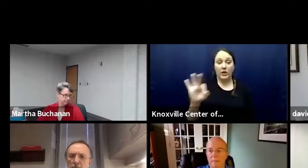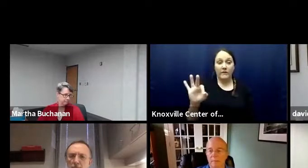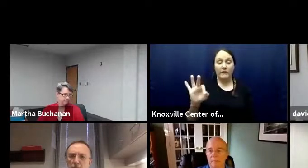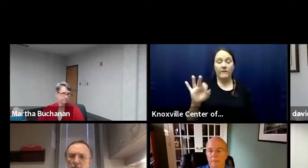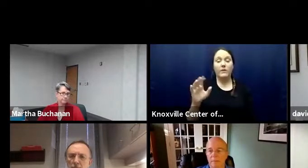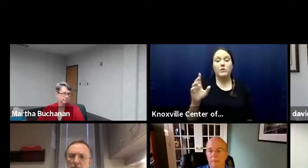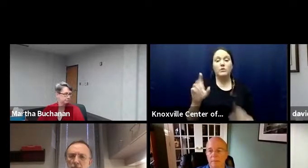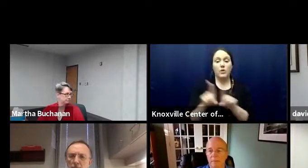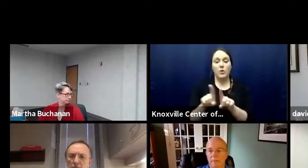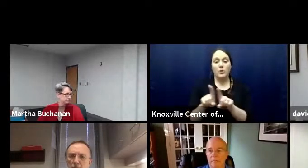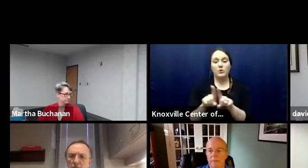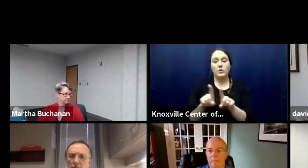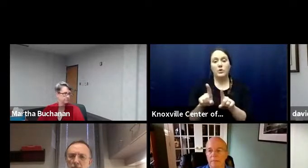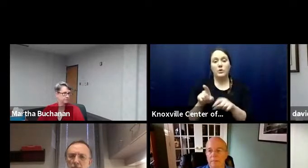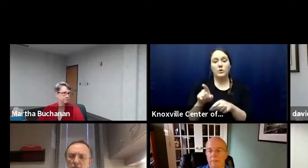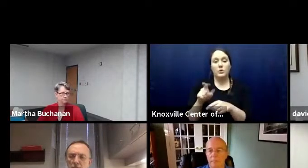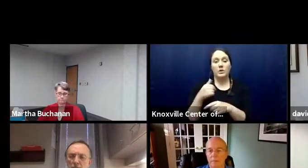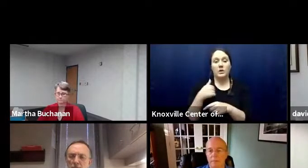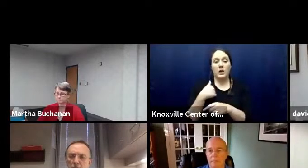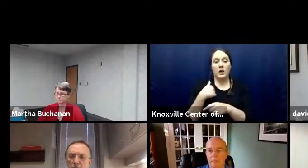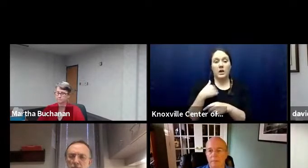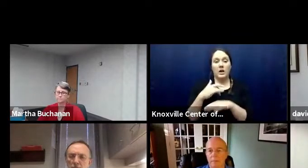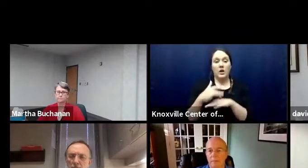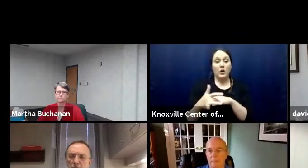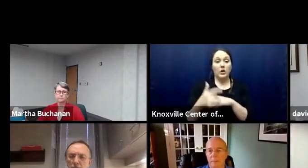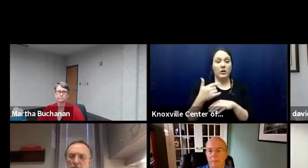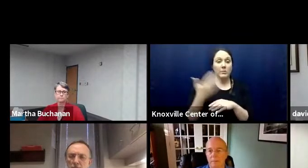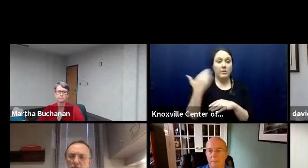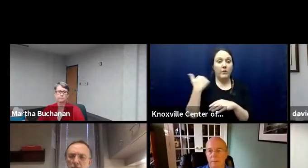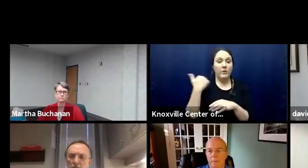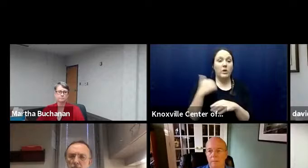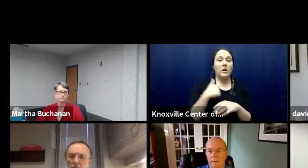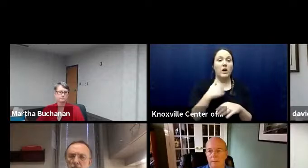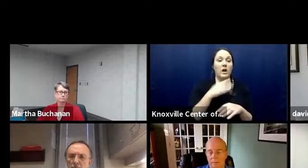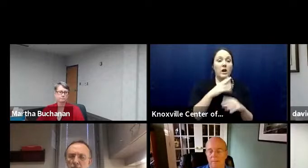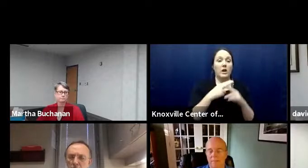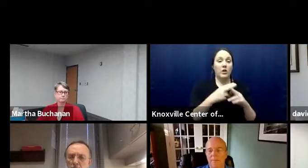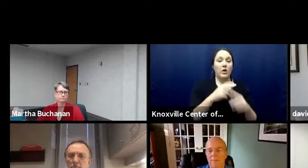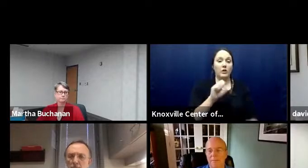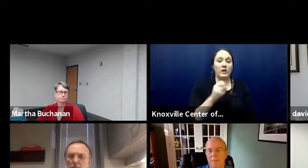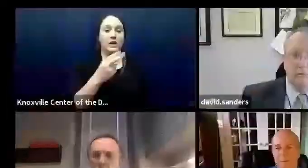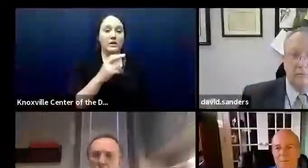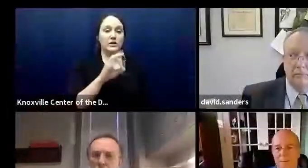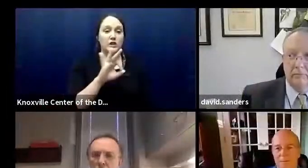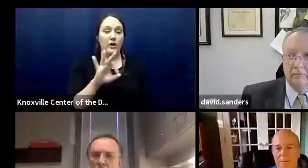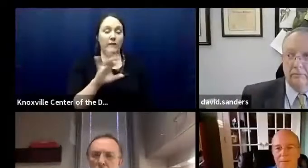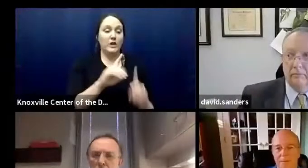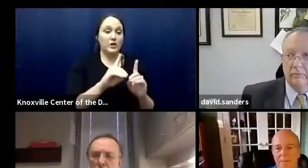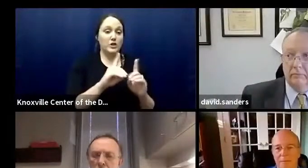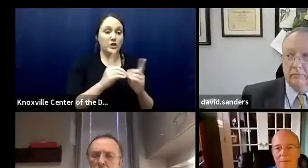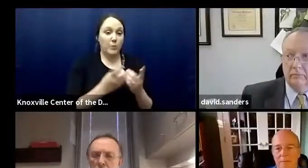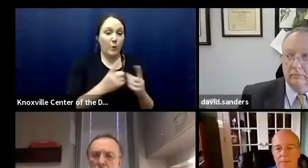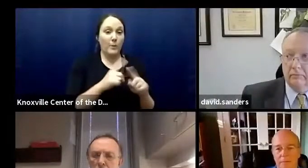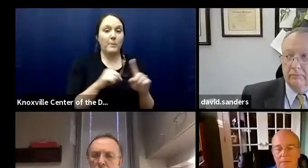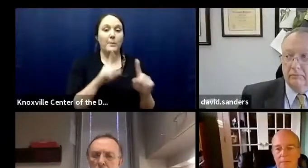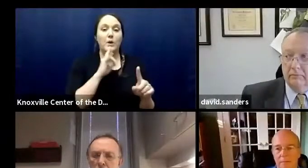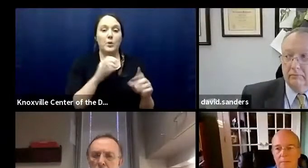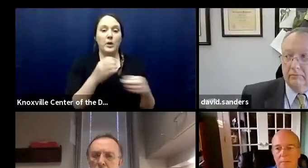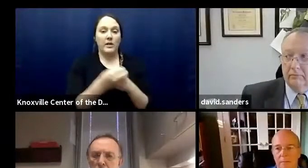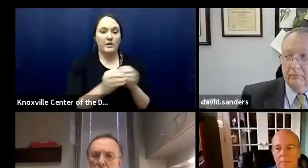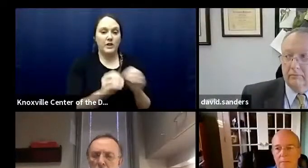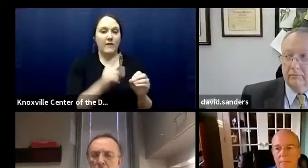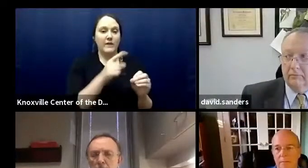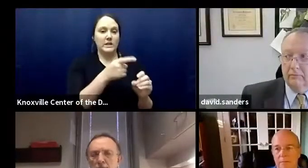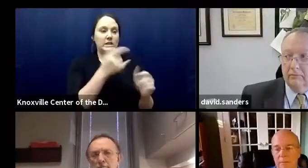also, earlier I called it the sheriff's department. It's the sheriff's office. So the sheriff is an independently constitutionally